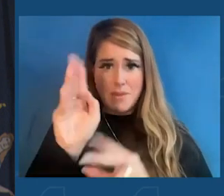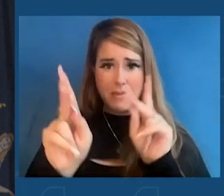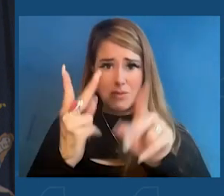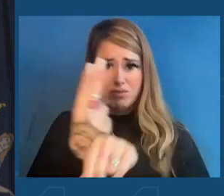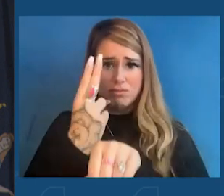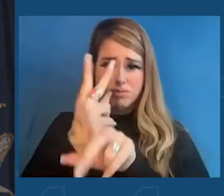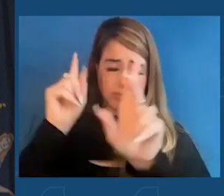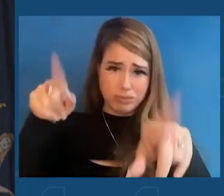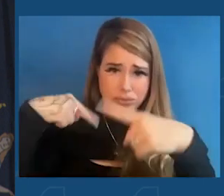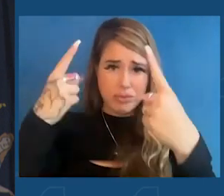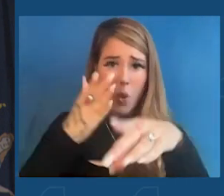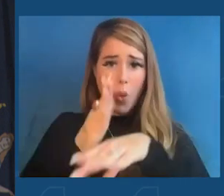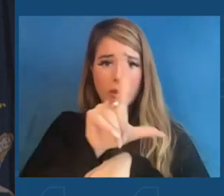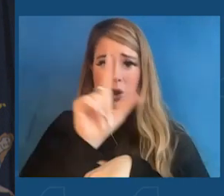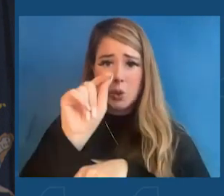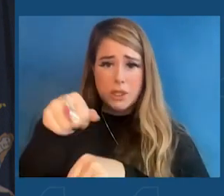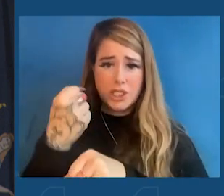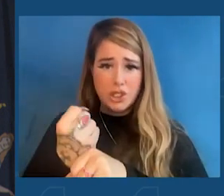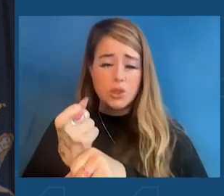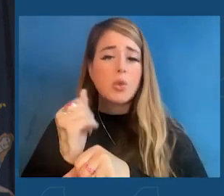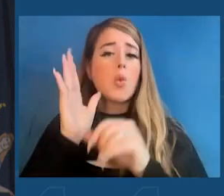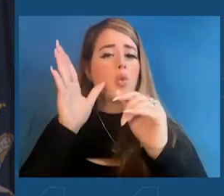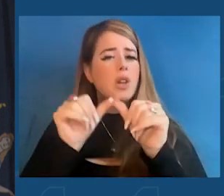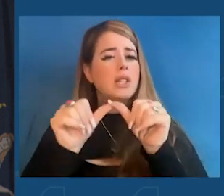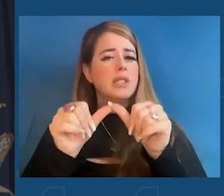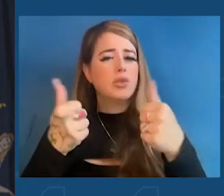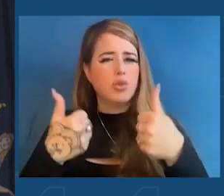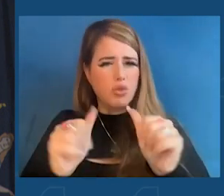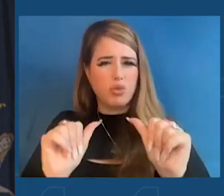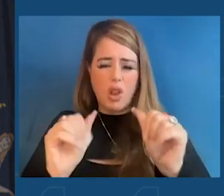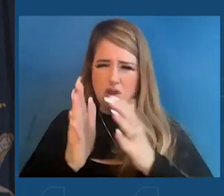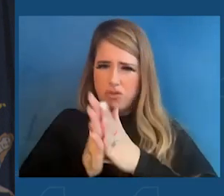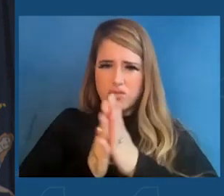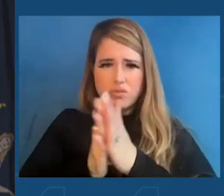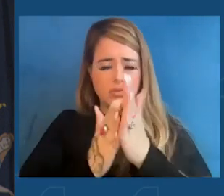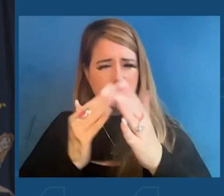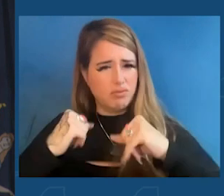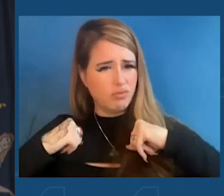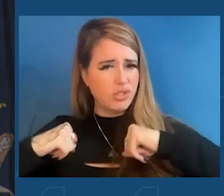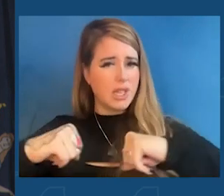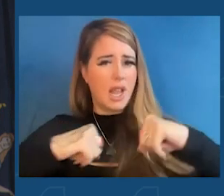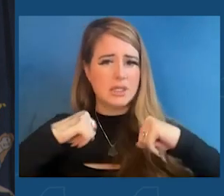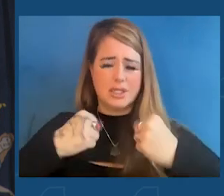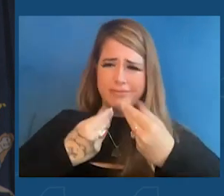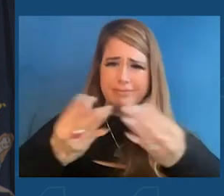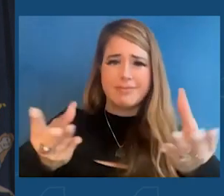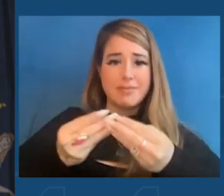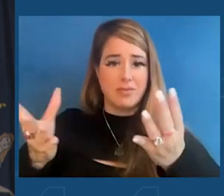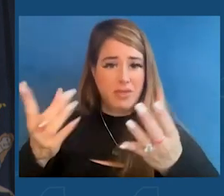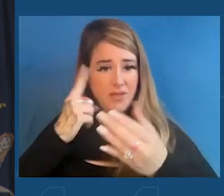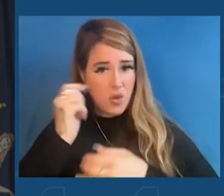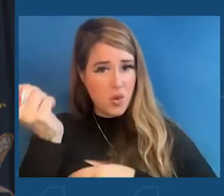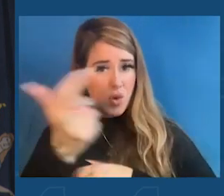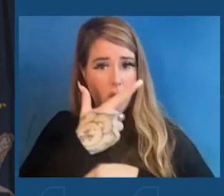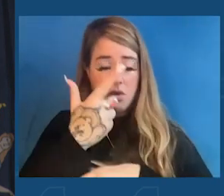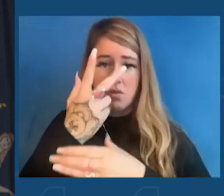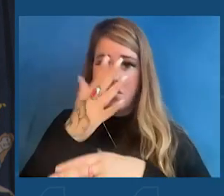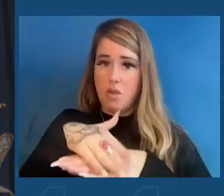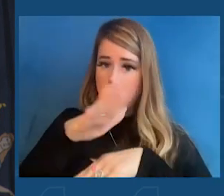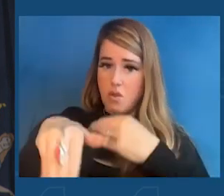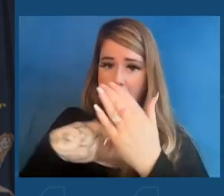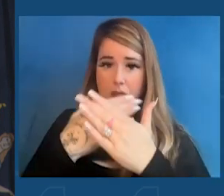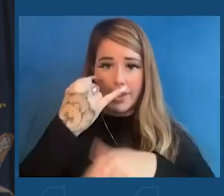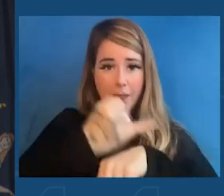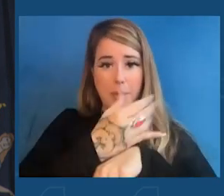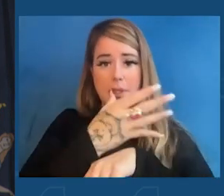over more than 20 years, and we will continue to do everything in our power to protect and expand access to it both on our SUNY campuses and